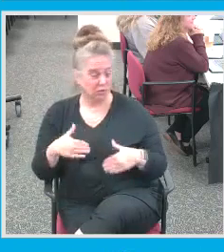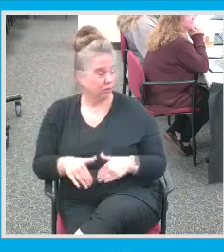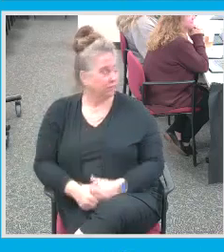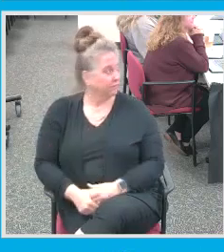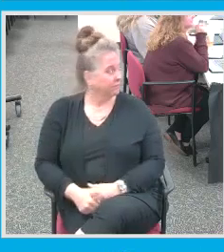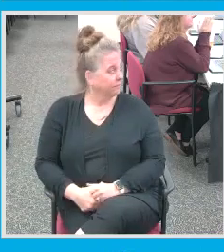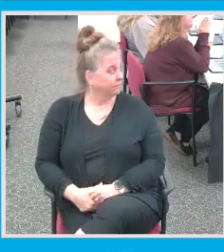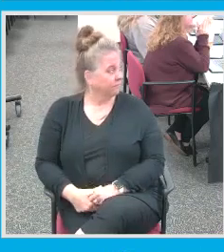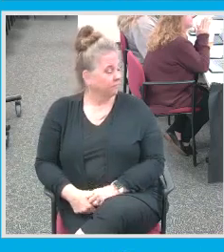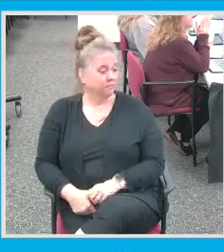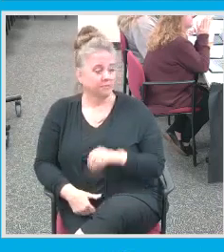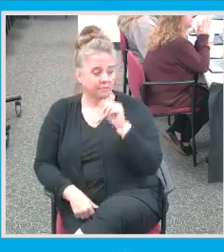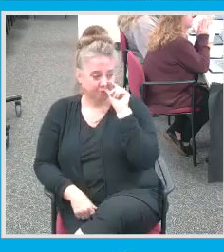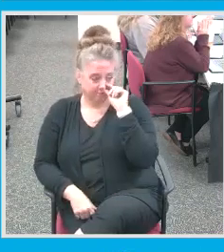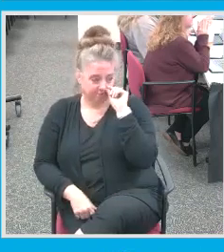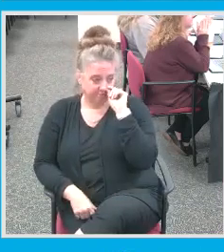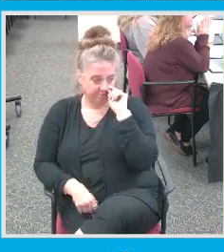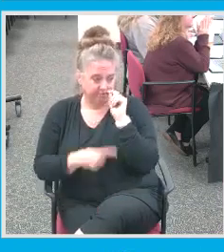Thank you.